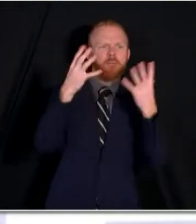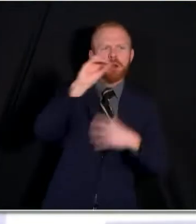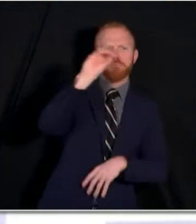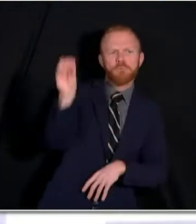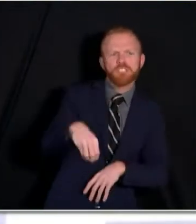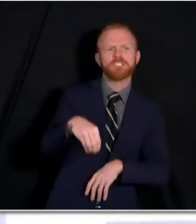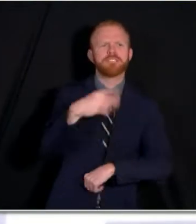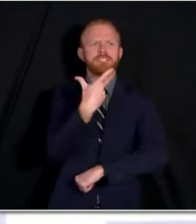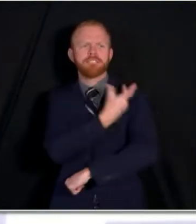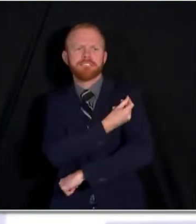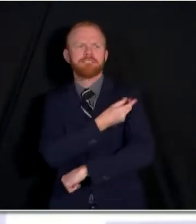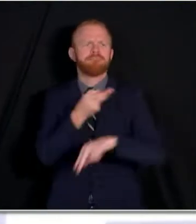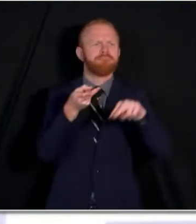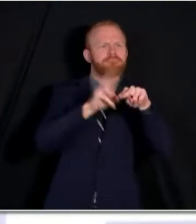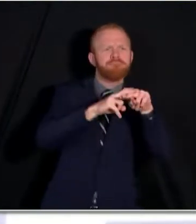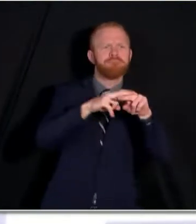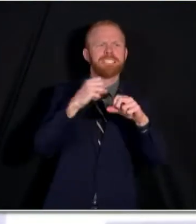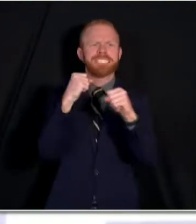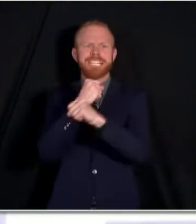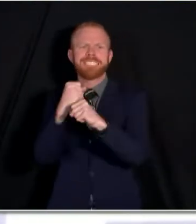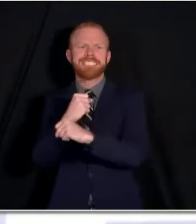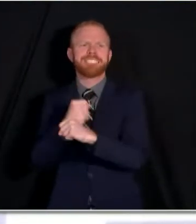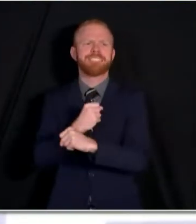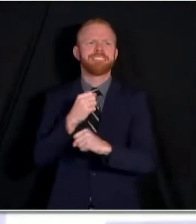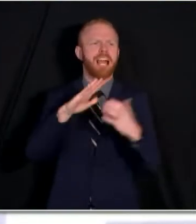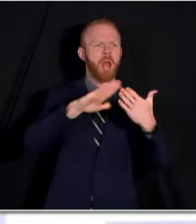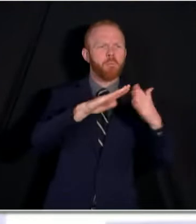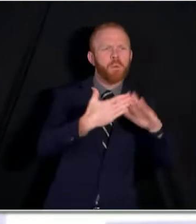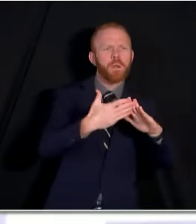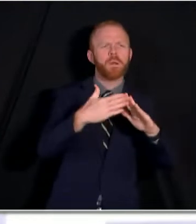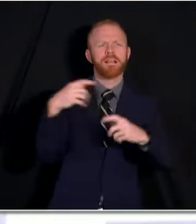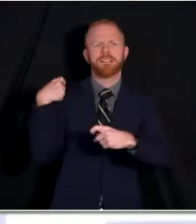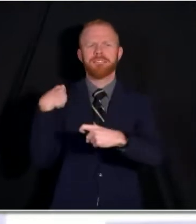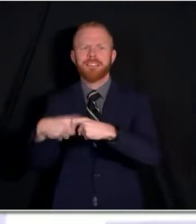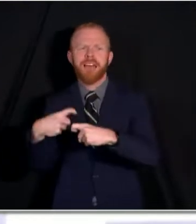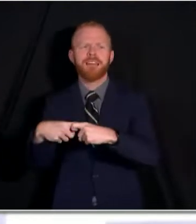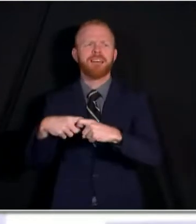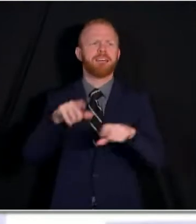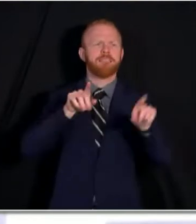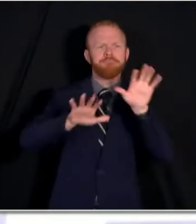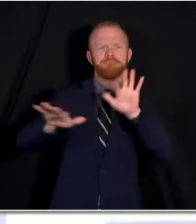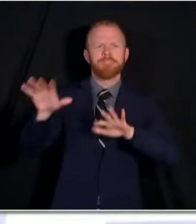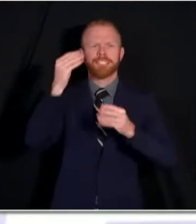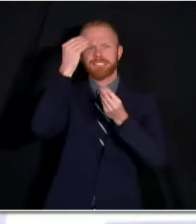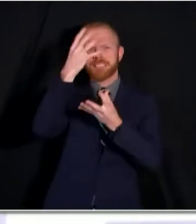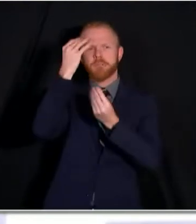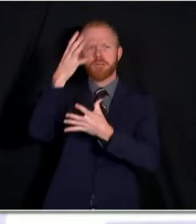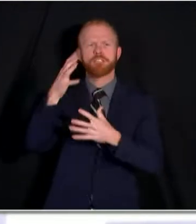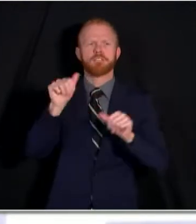special obligation to do more, and that's exactly, again, what this site represents and what the site in Northern